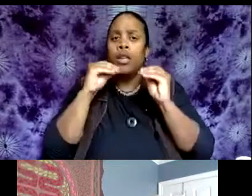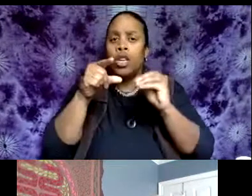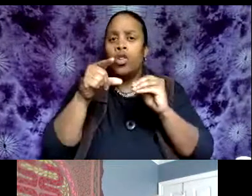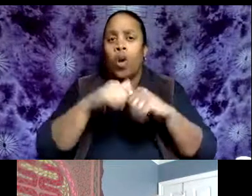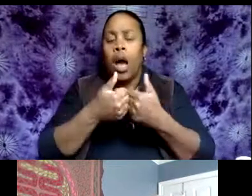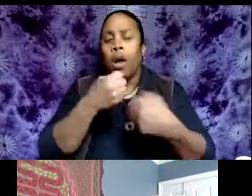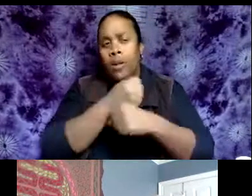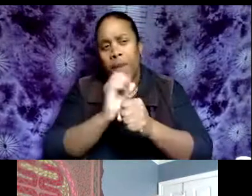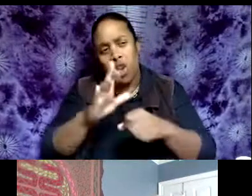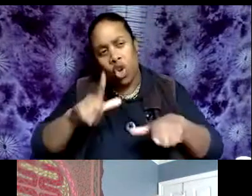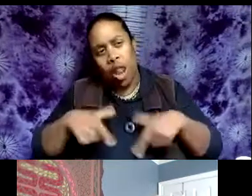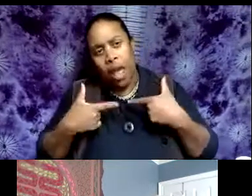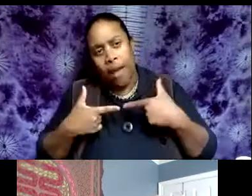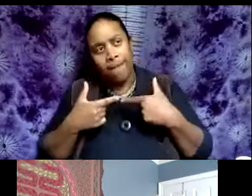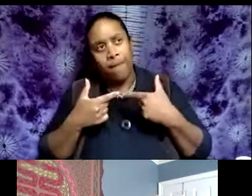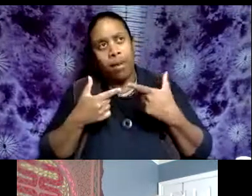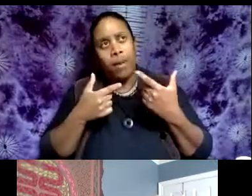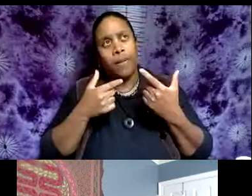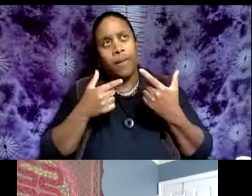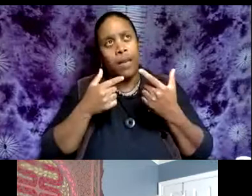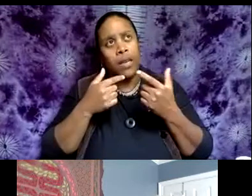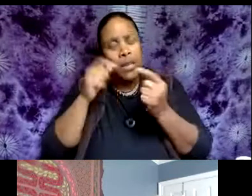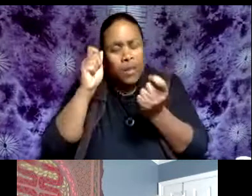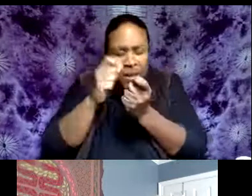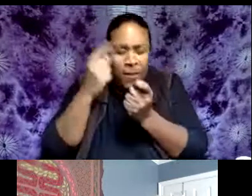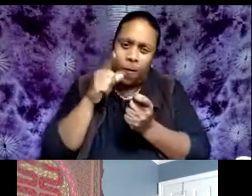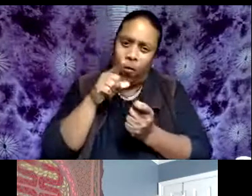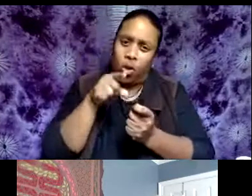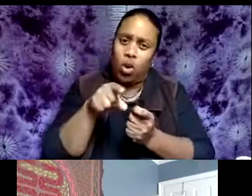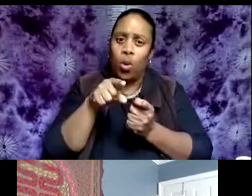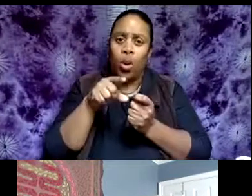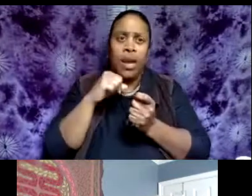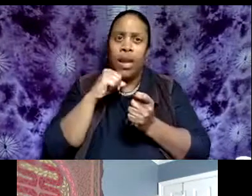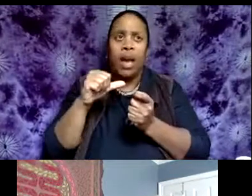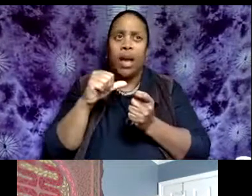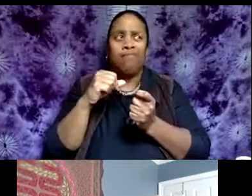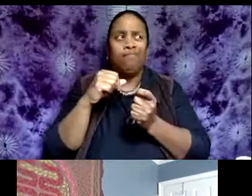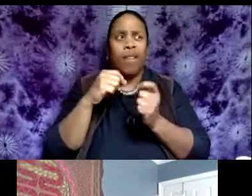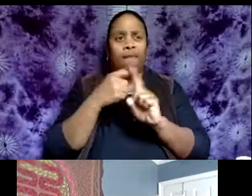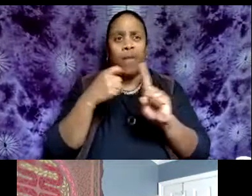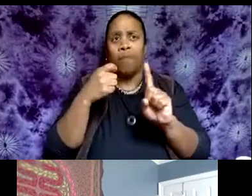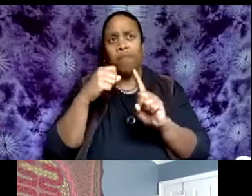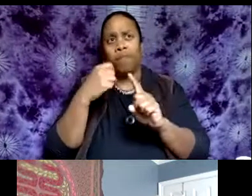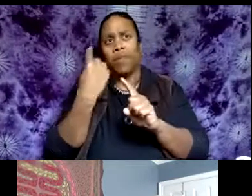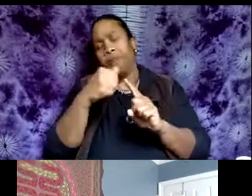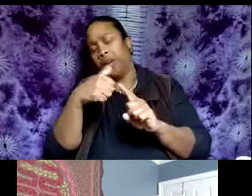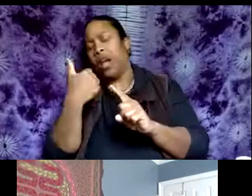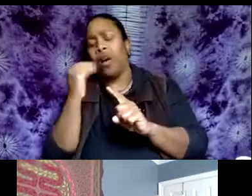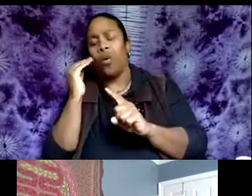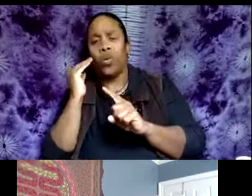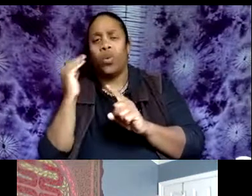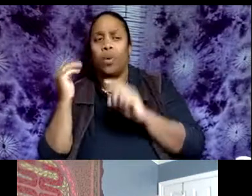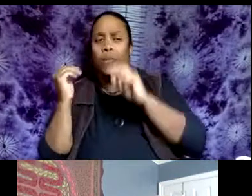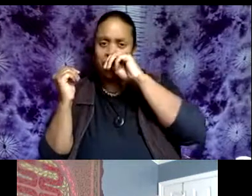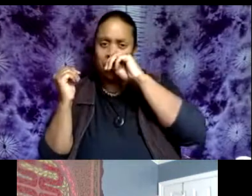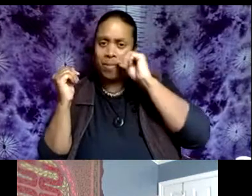you want to craft for yourself rather than the one that was crafted for you, and finding